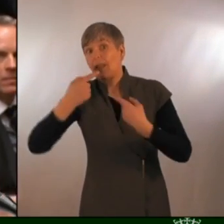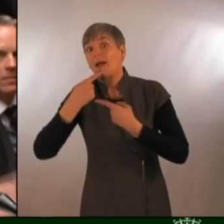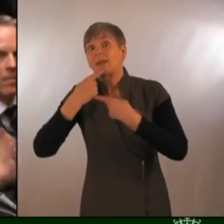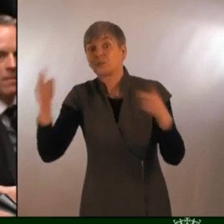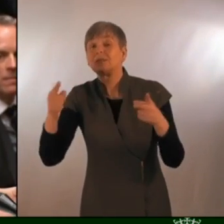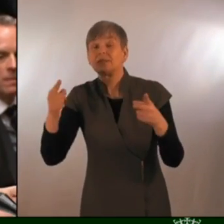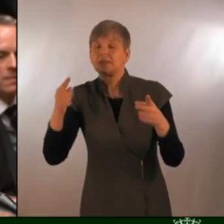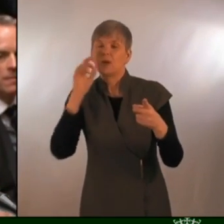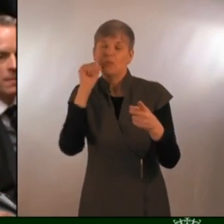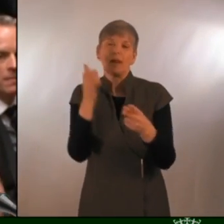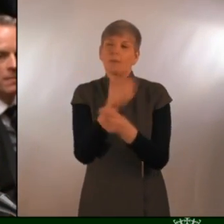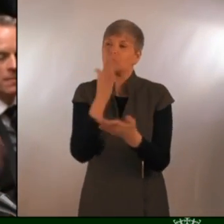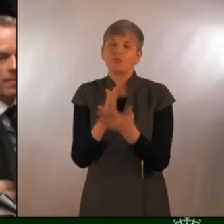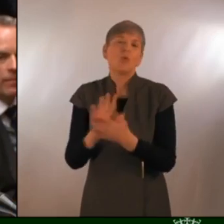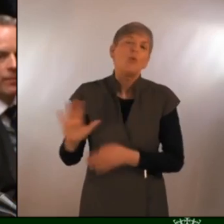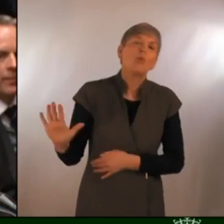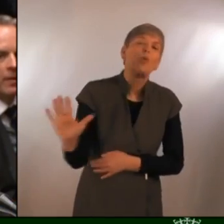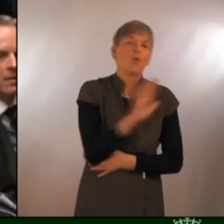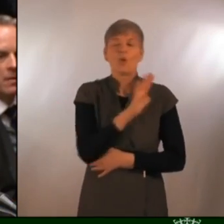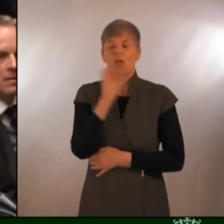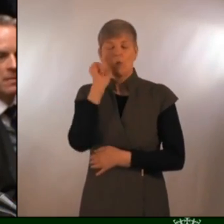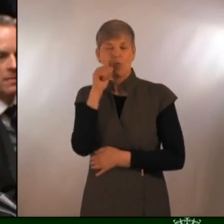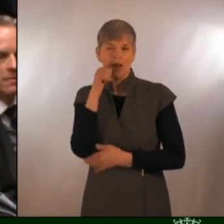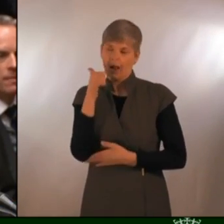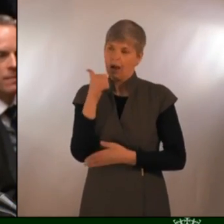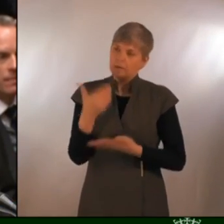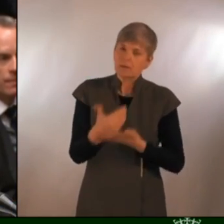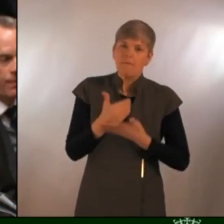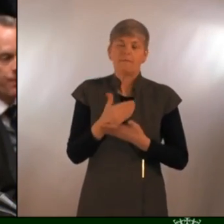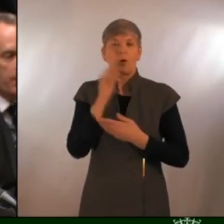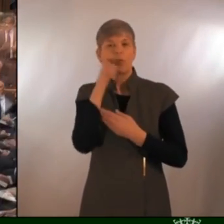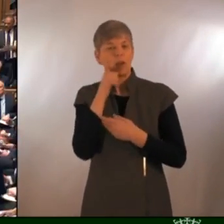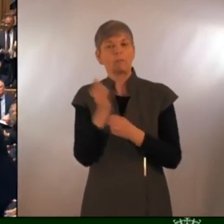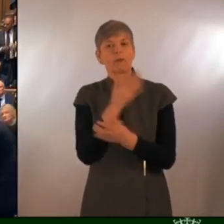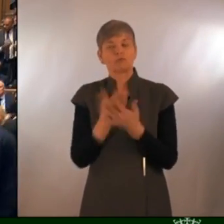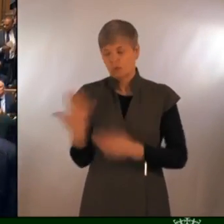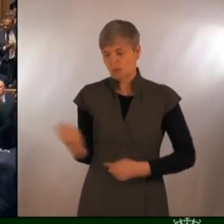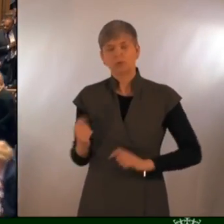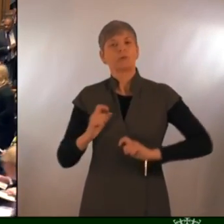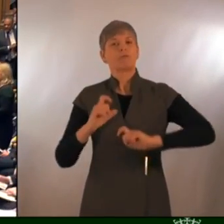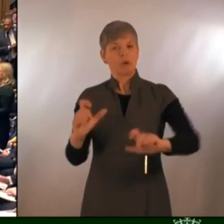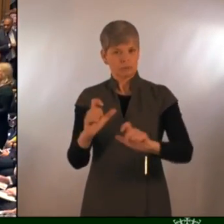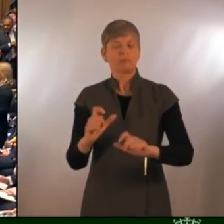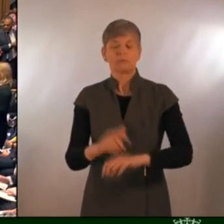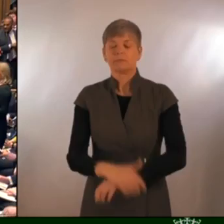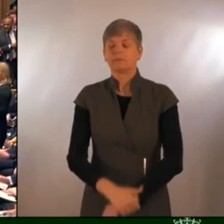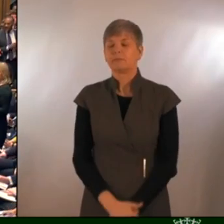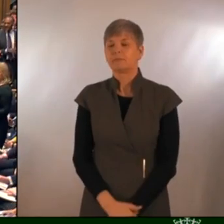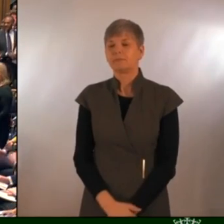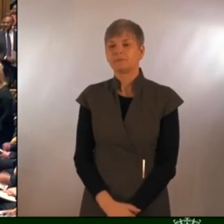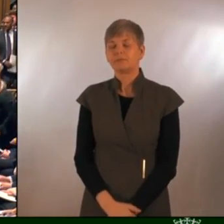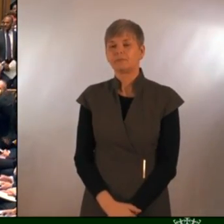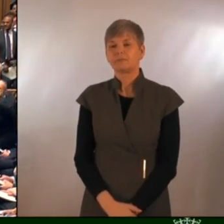protect everybody in this society, to make sure that everybody is not penalised for doing the right thing. In Blackburn. Well, let me try